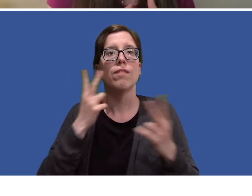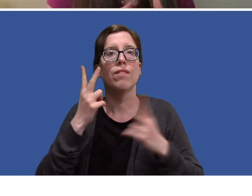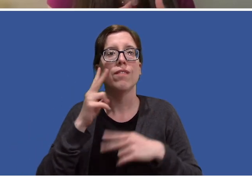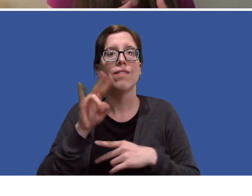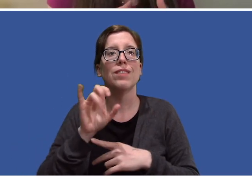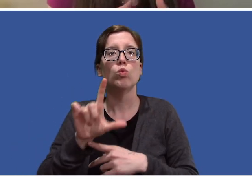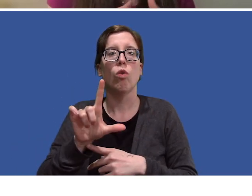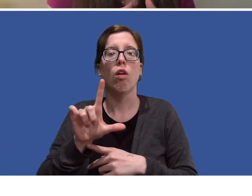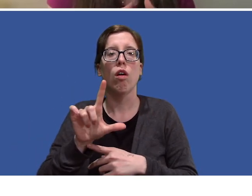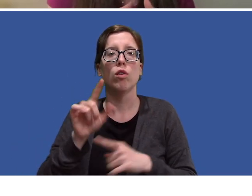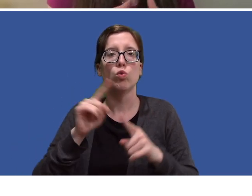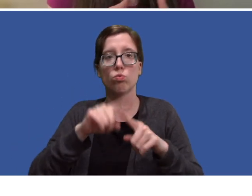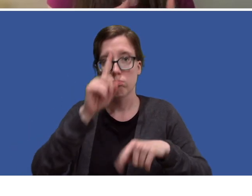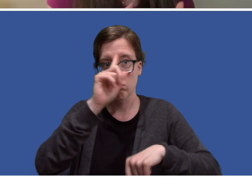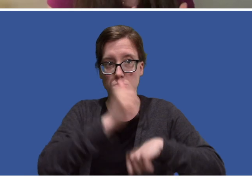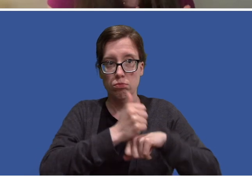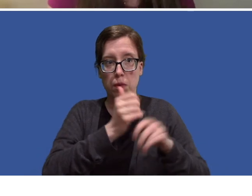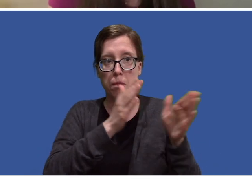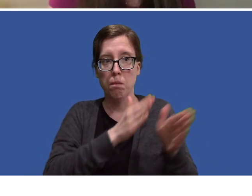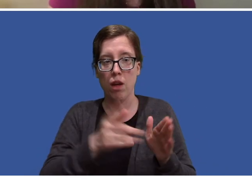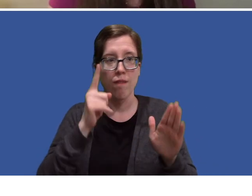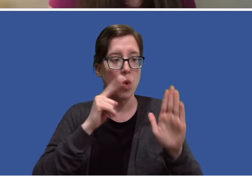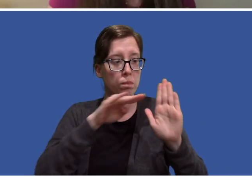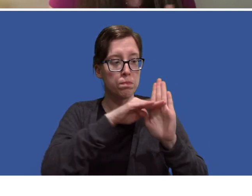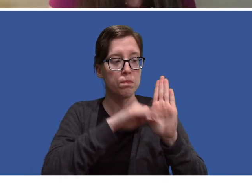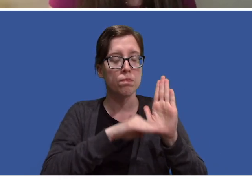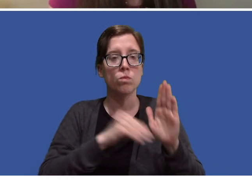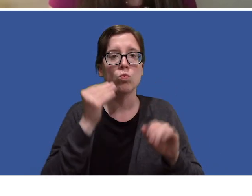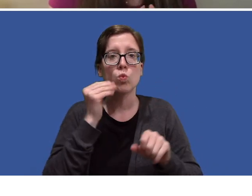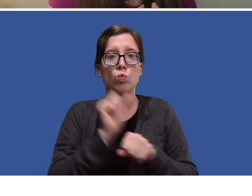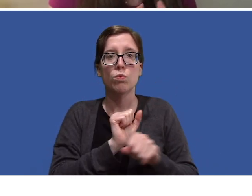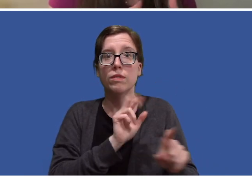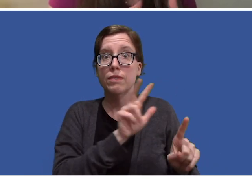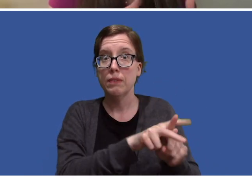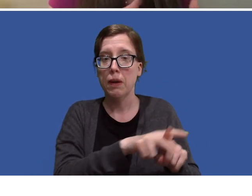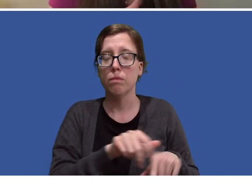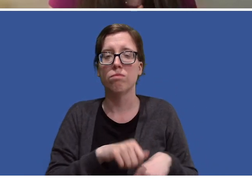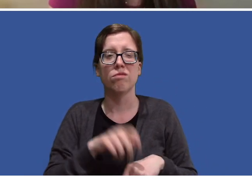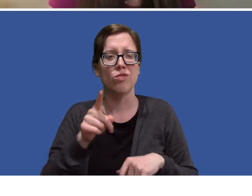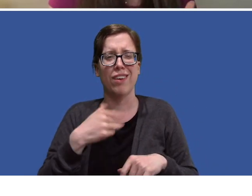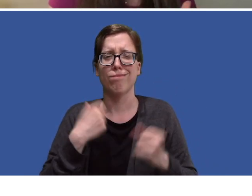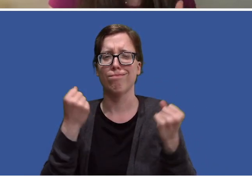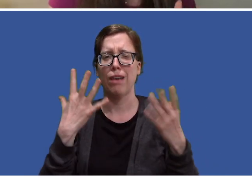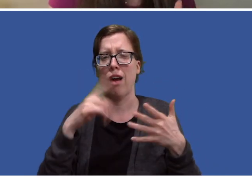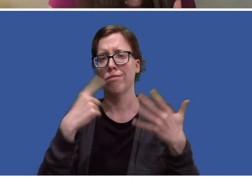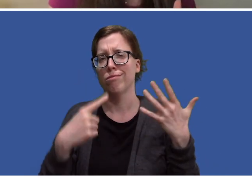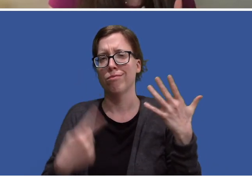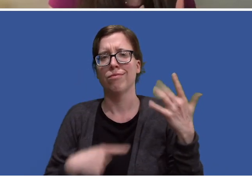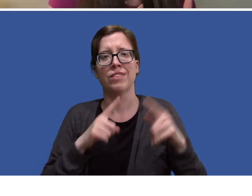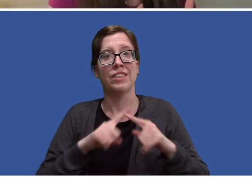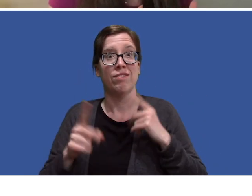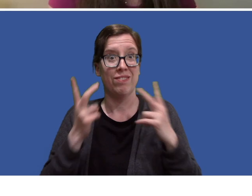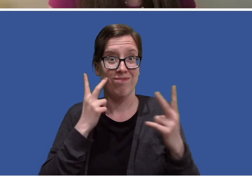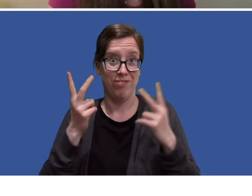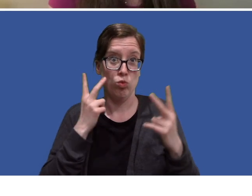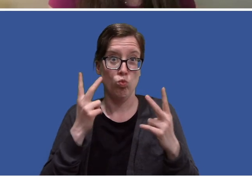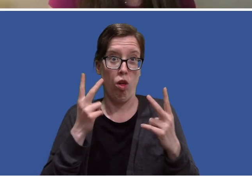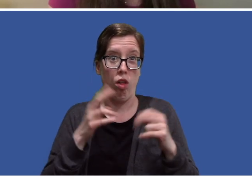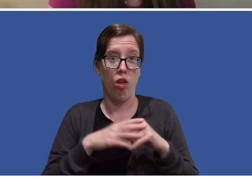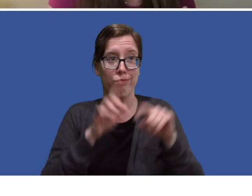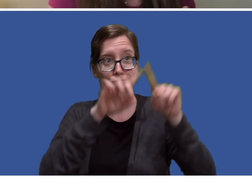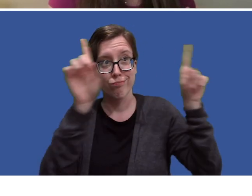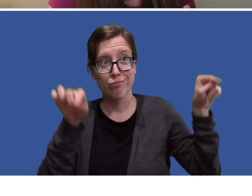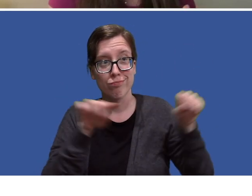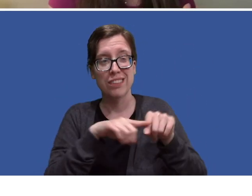You can find a variety of different visuals and visual tools and find the one that